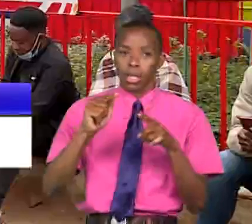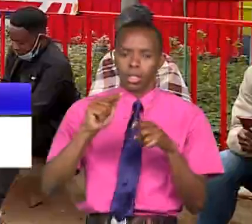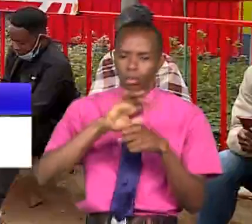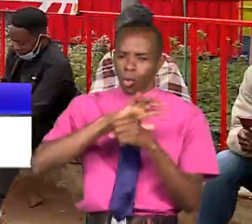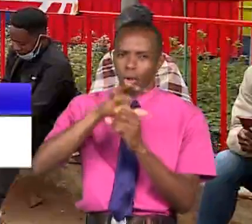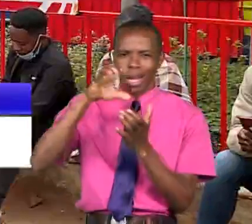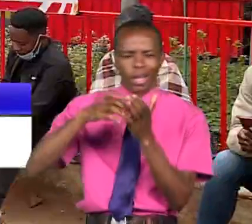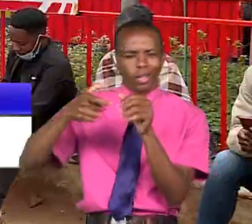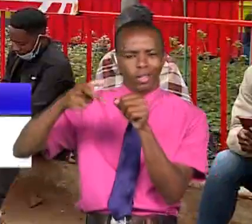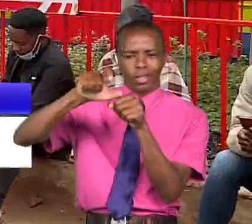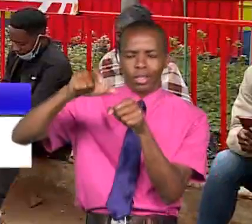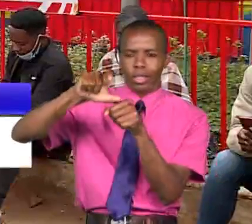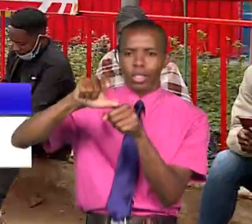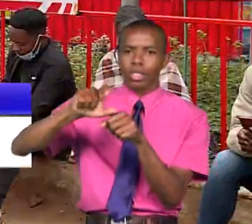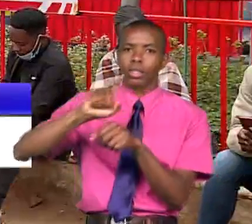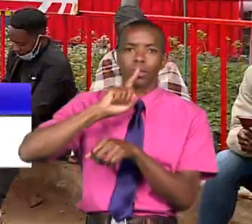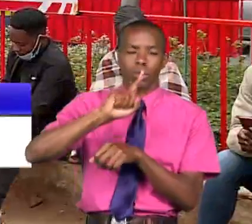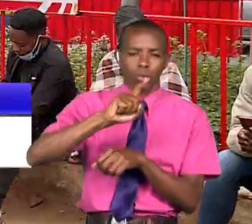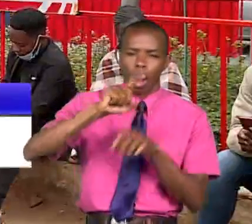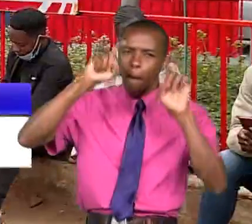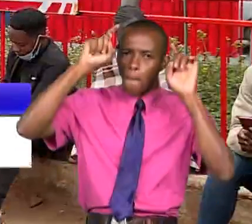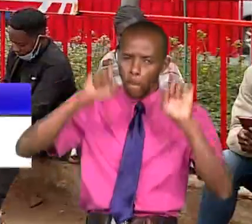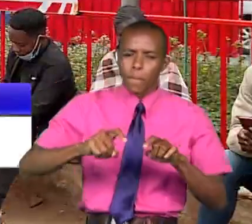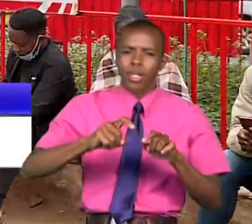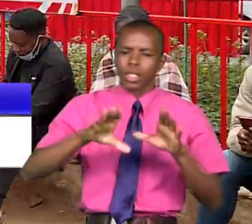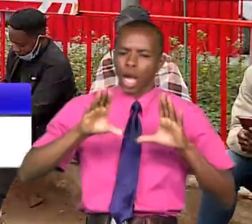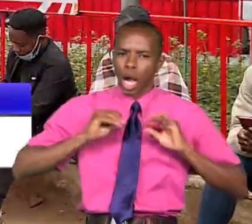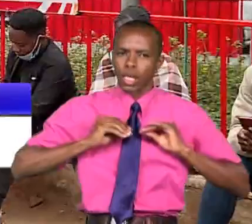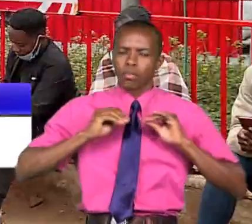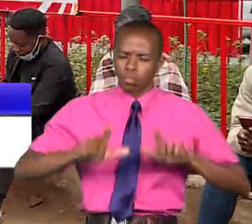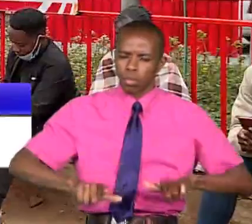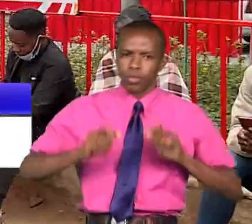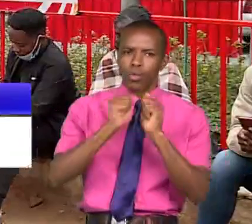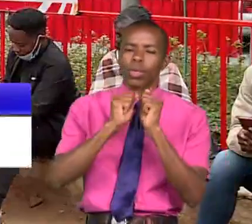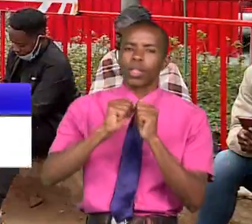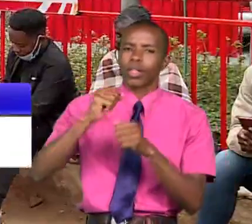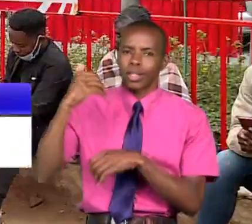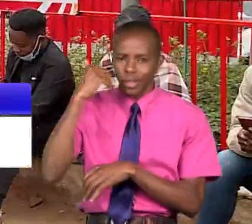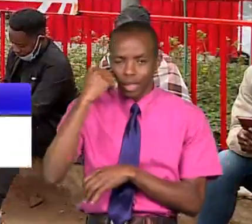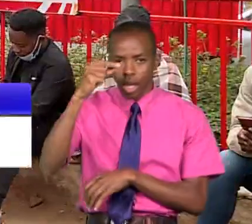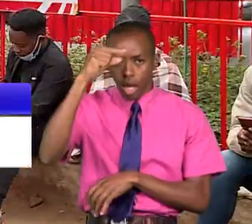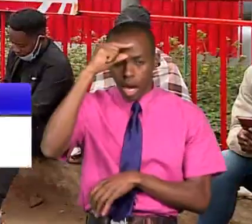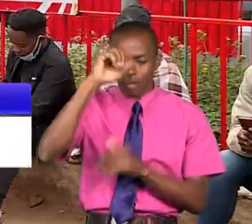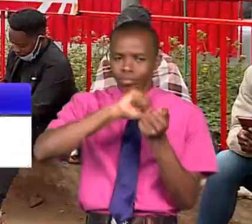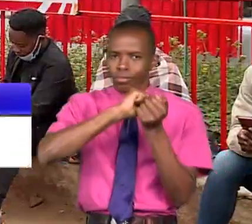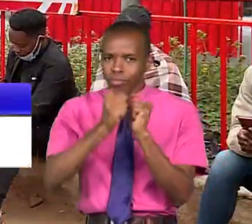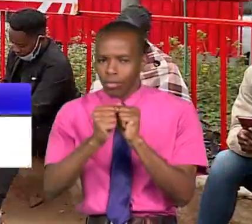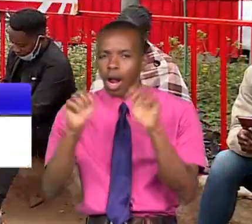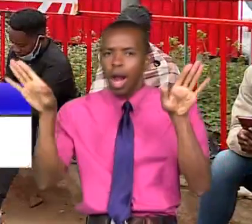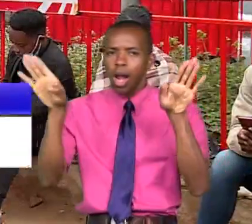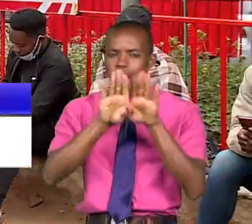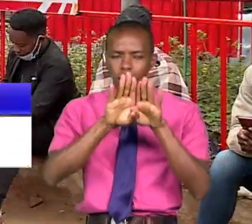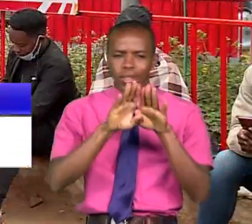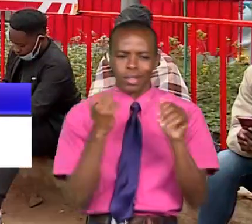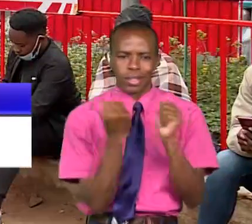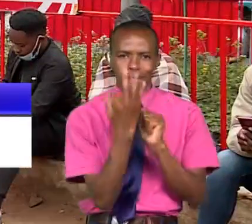cases increases, it is sure that they have to learn to live by it. The government has revised curfew hours for the